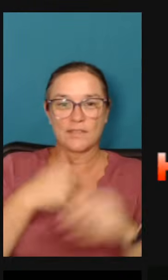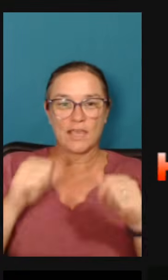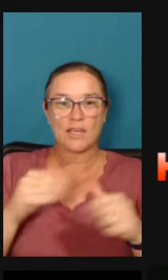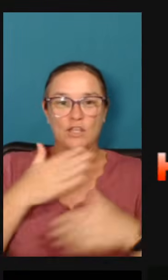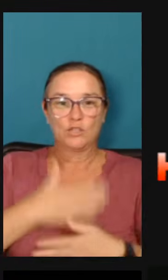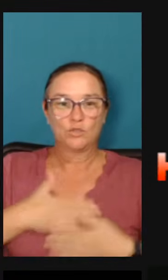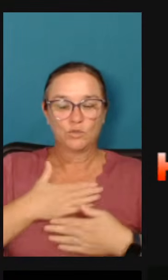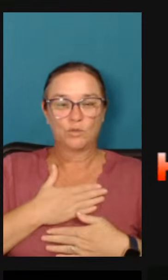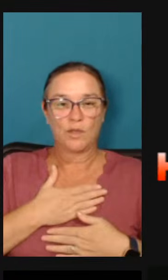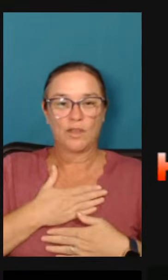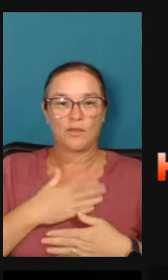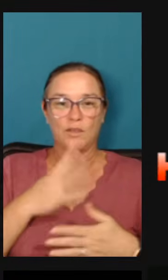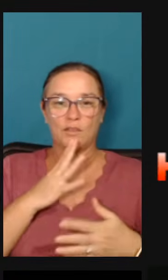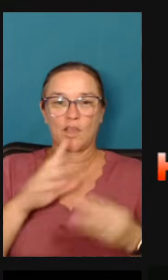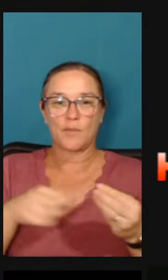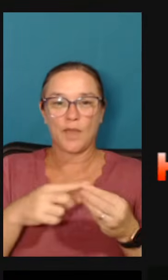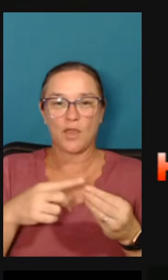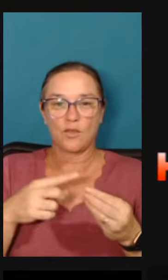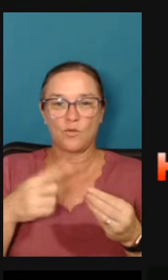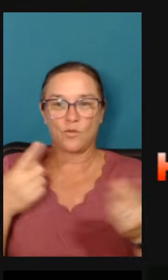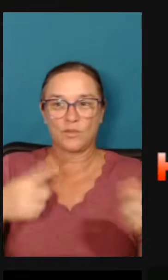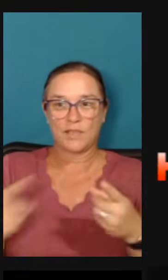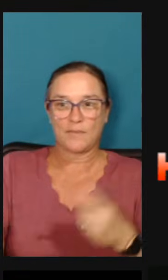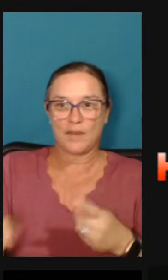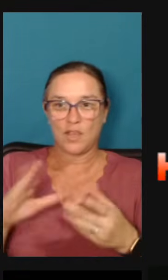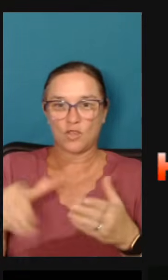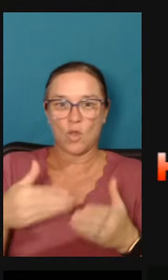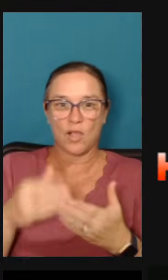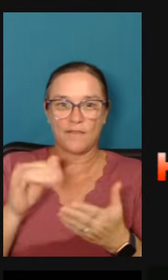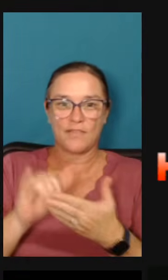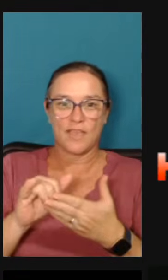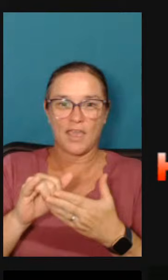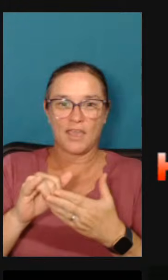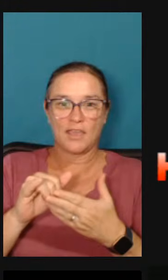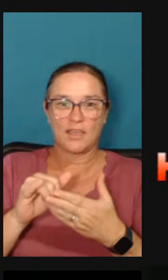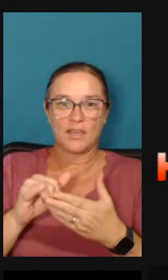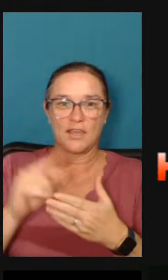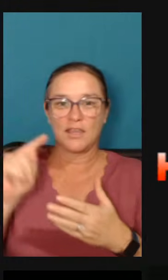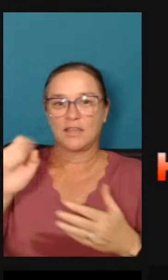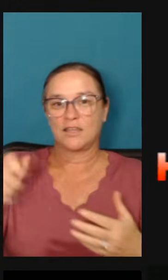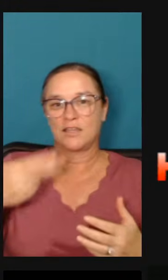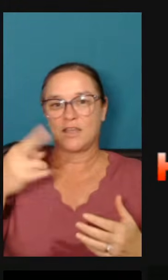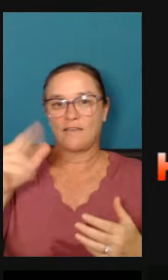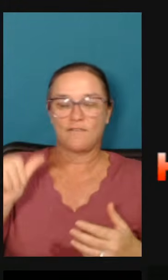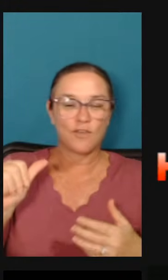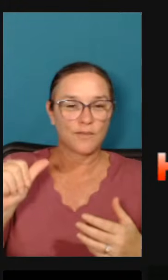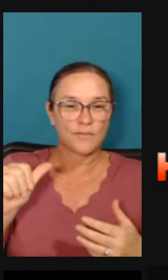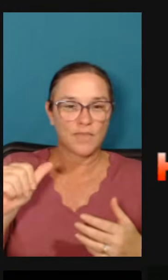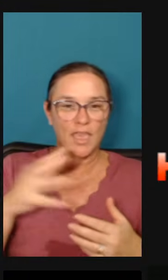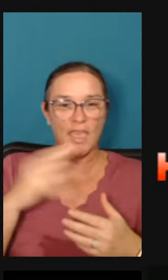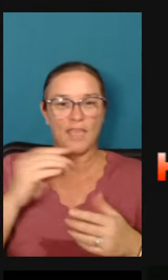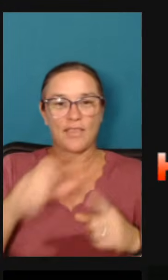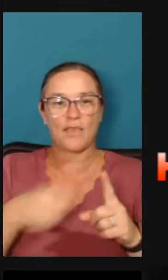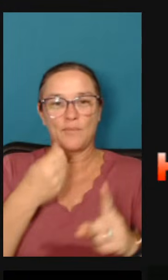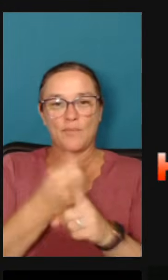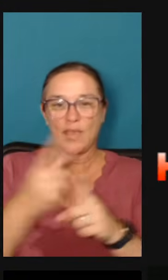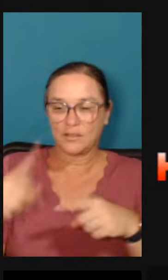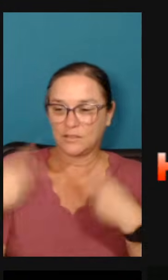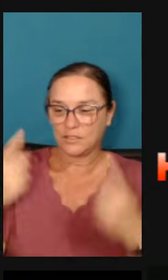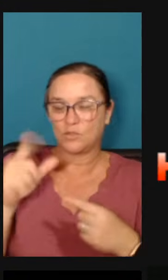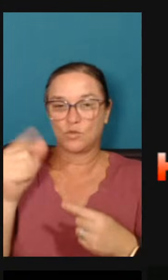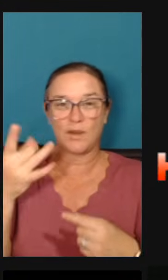what's on everyone's mind this week, which was all this stuff falling from the sky and all the biggest impact we've had since 2018 on our